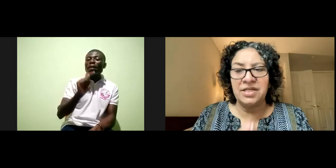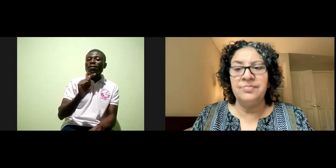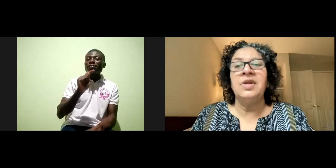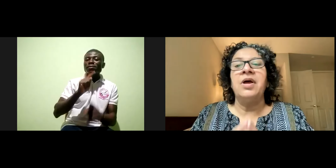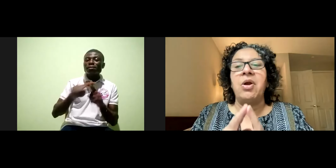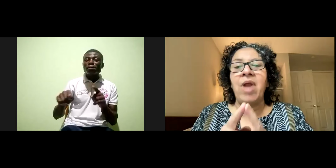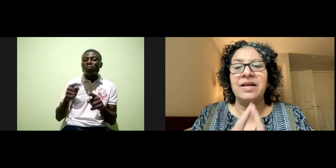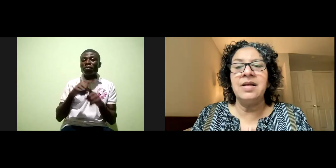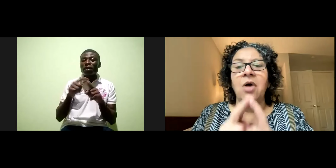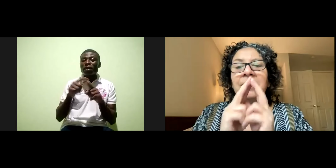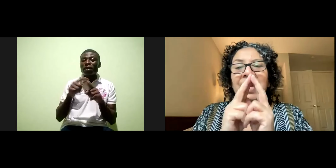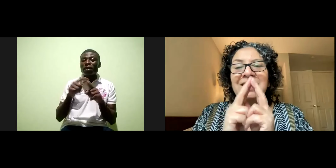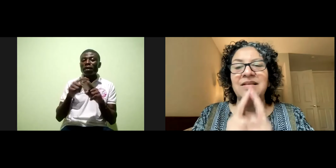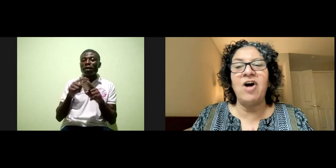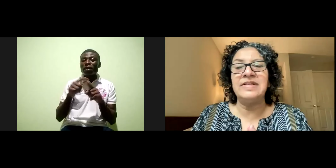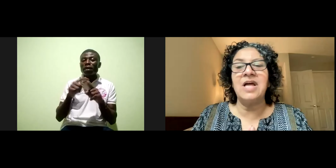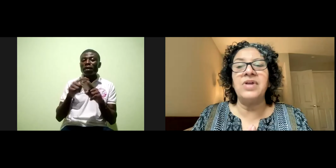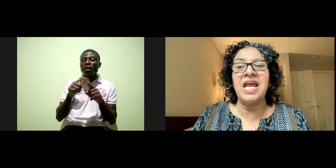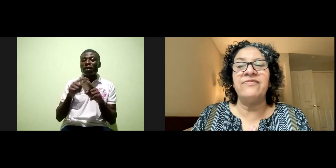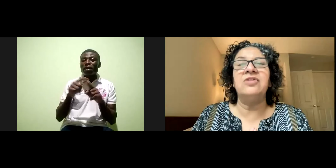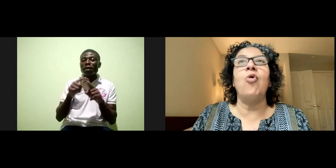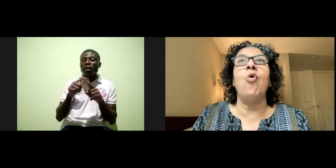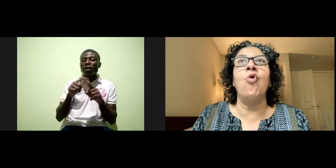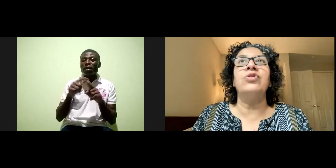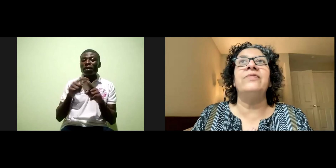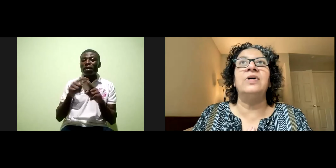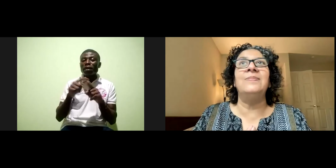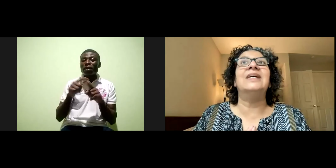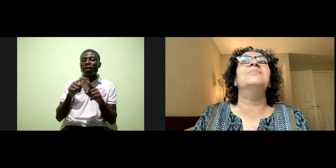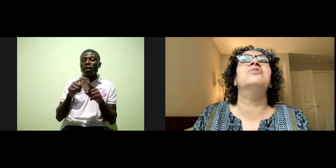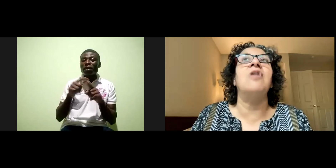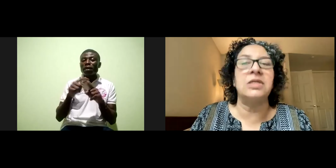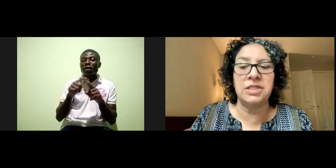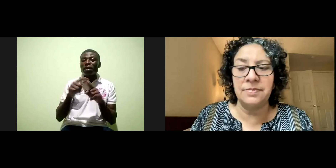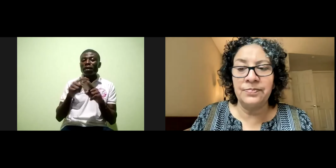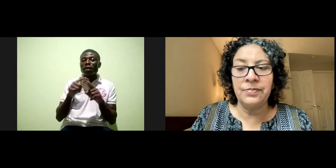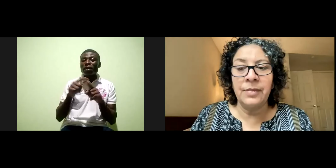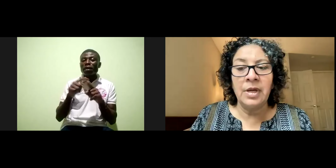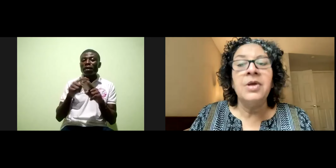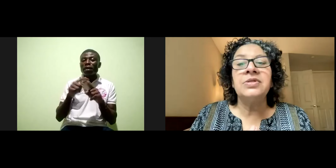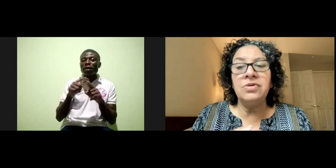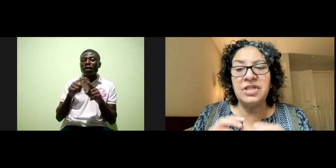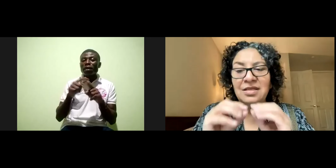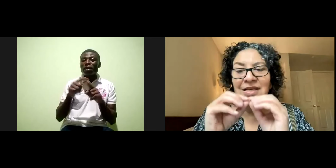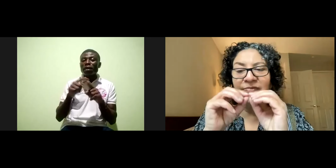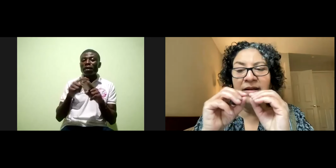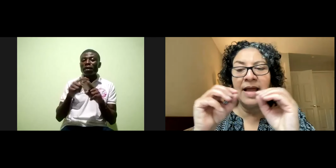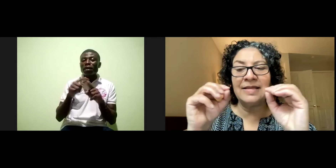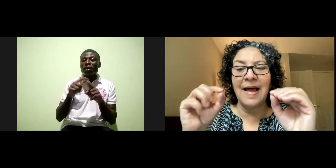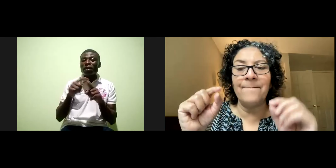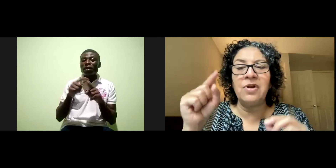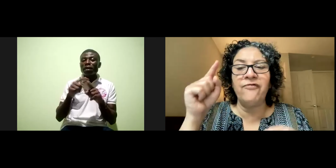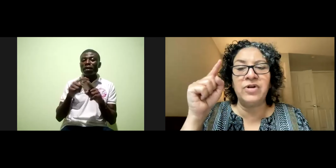rat. Rat. Now replace the vowel sound A with O. The word becomes rot. So this is